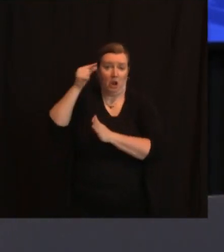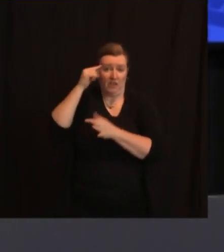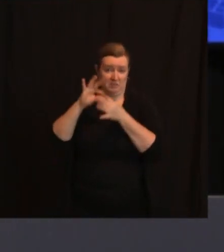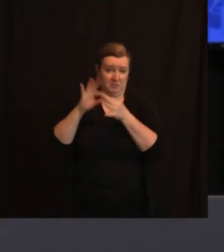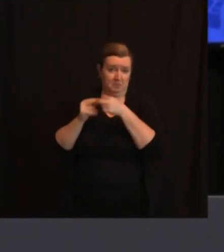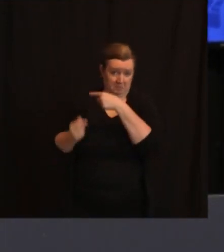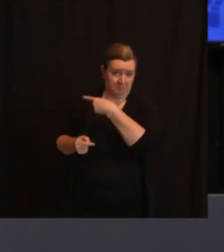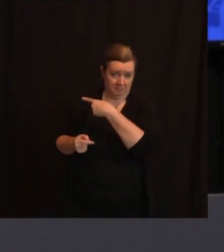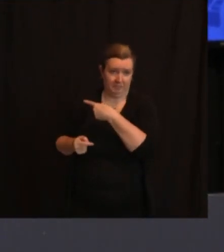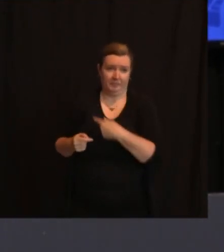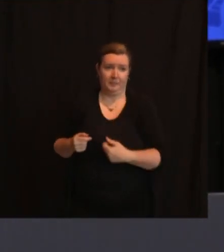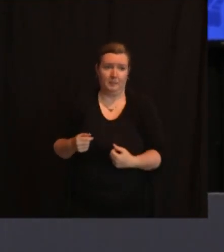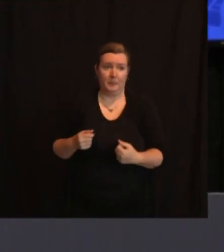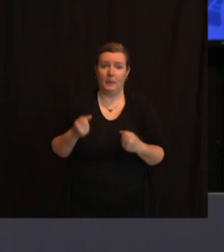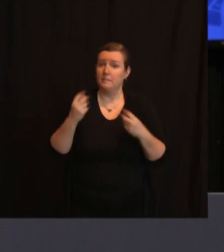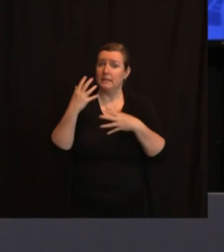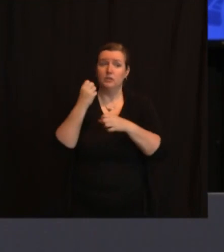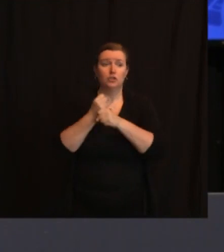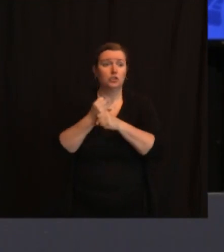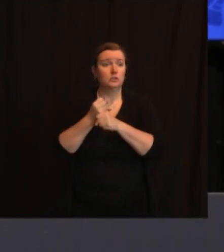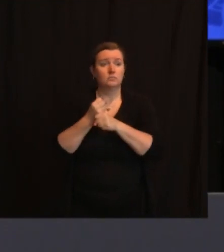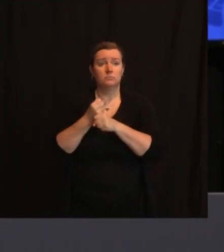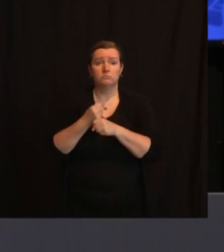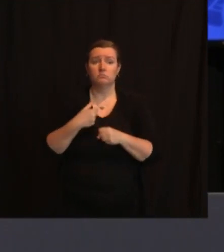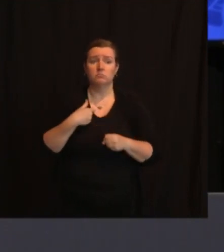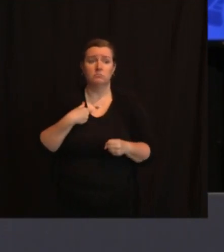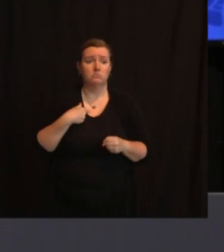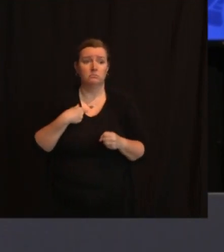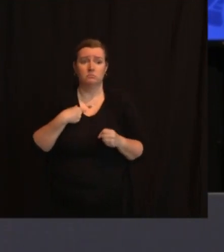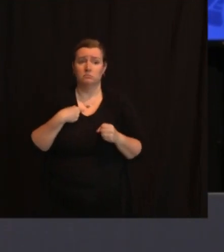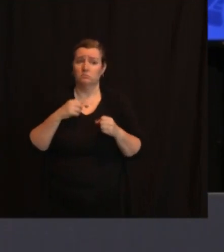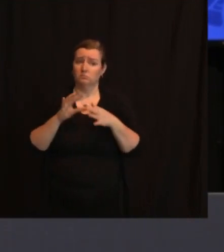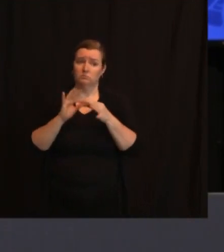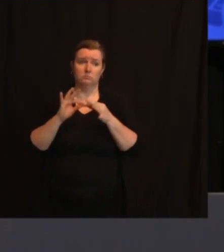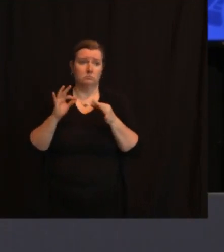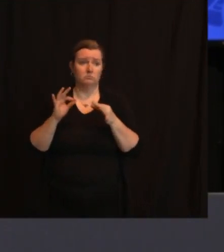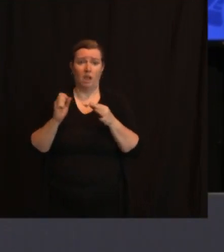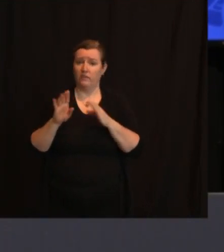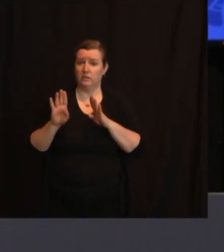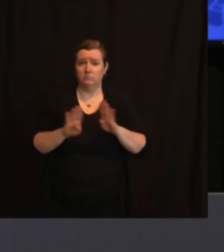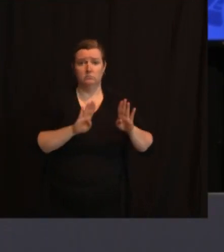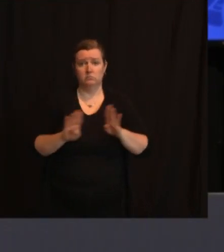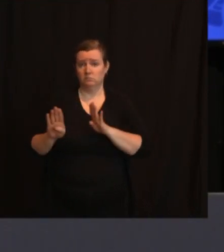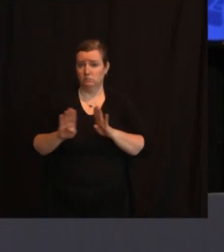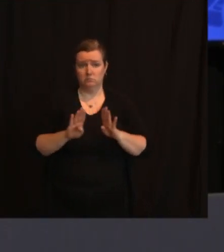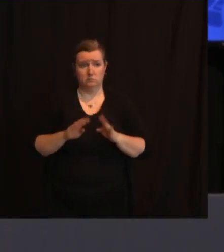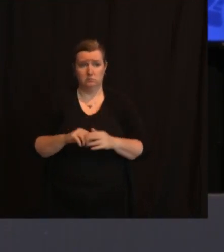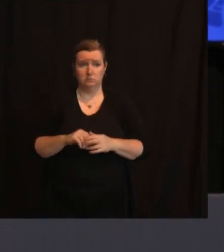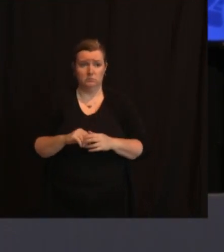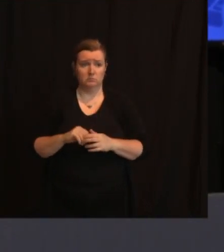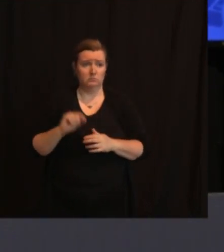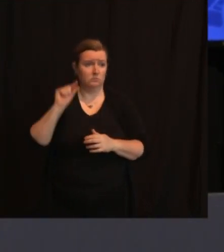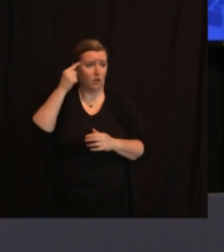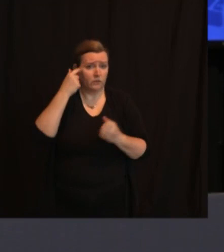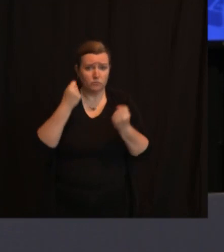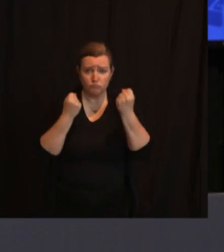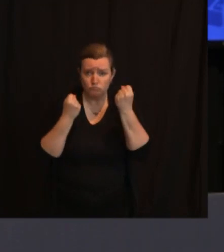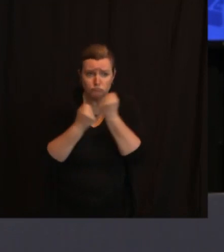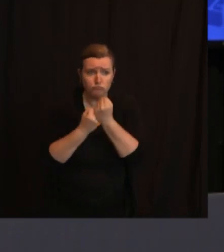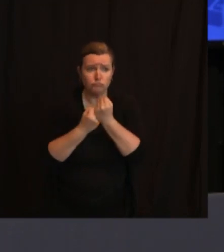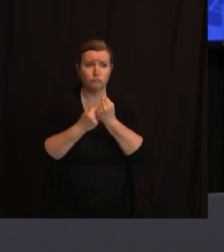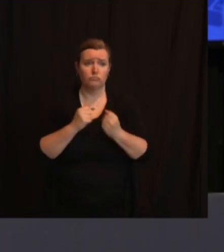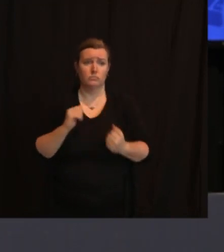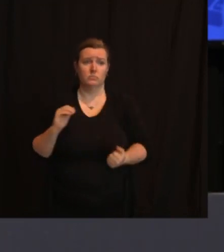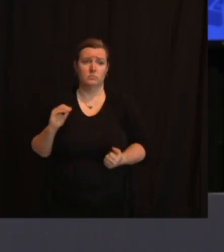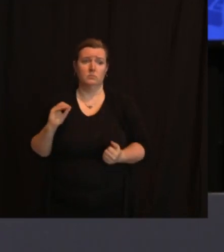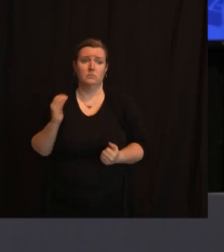last number of years my position on this type of conduct. Thanks to the governor's help, we've rebuilt our Division on Civil Rights into a very